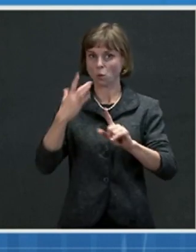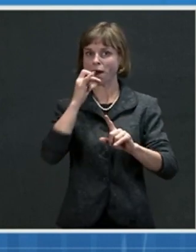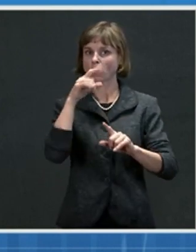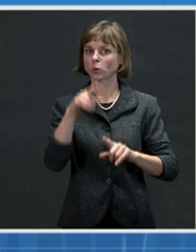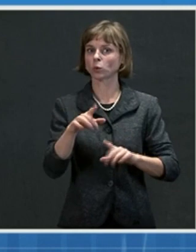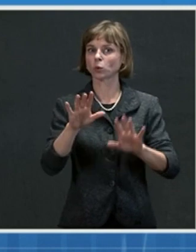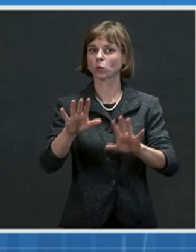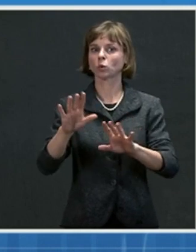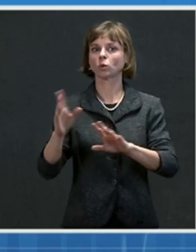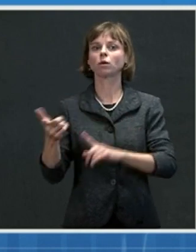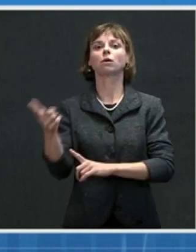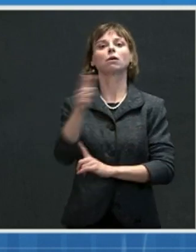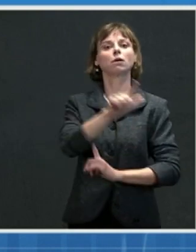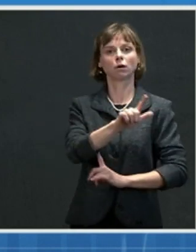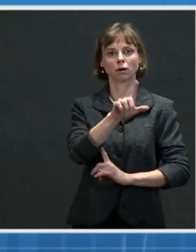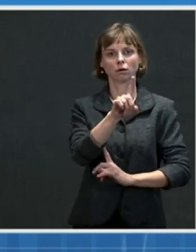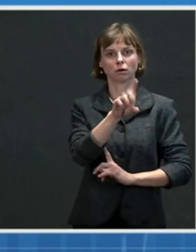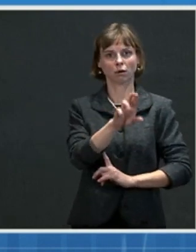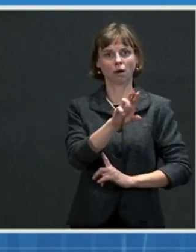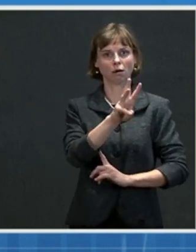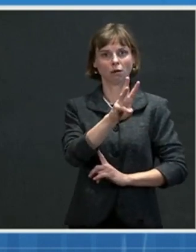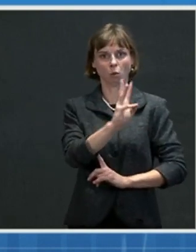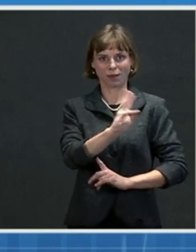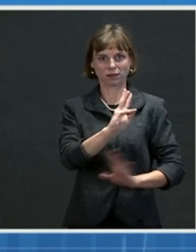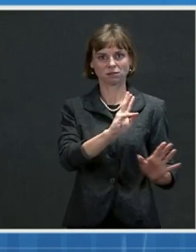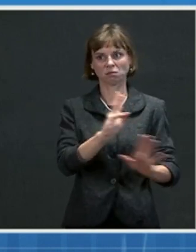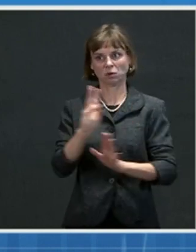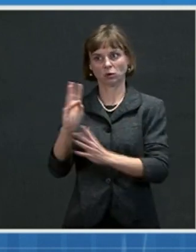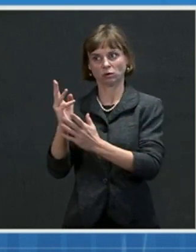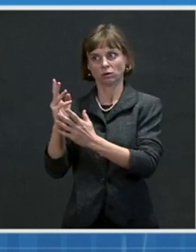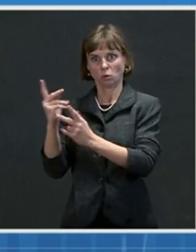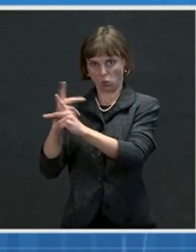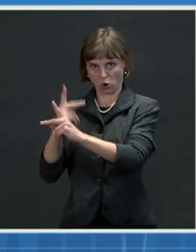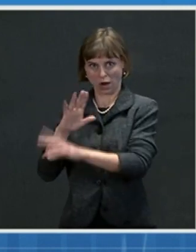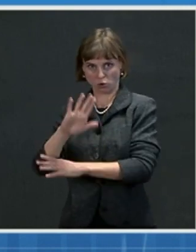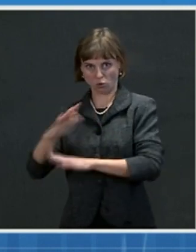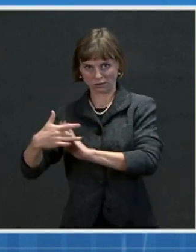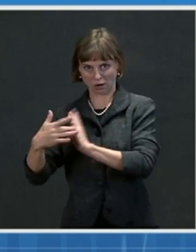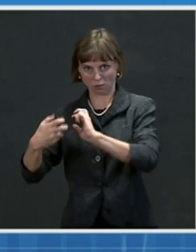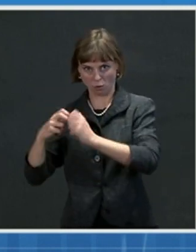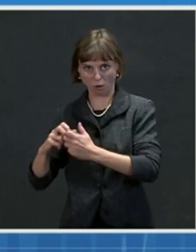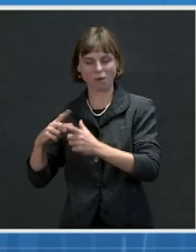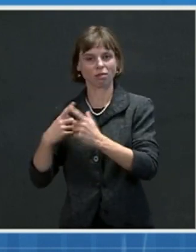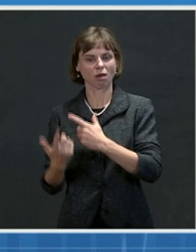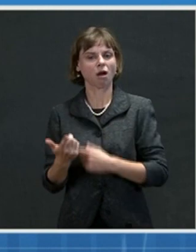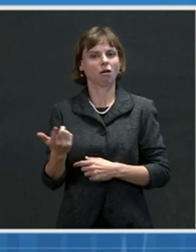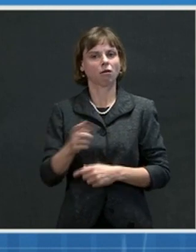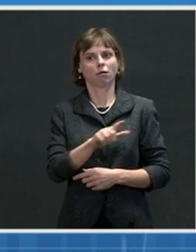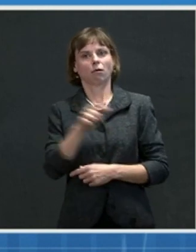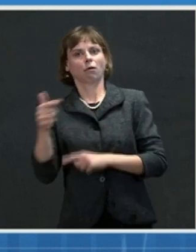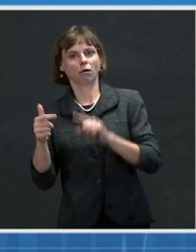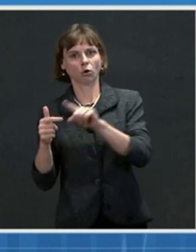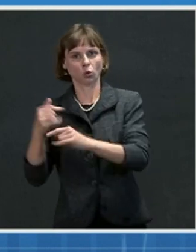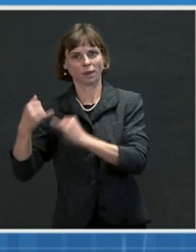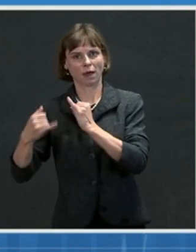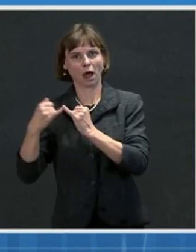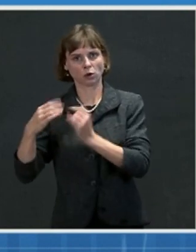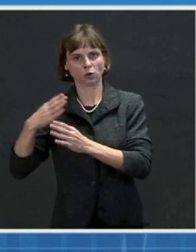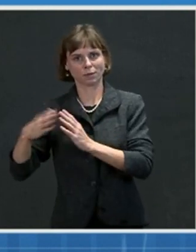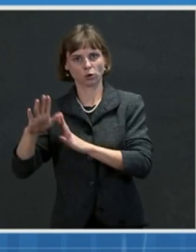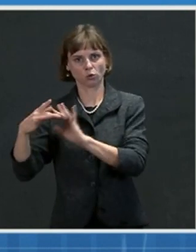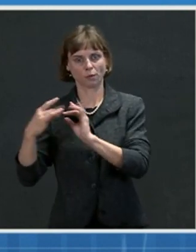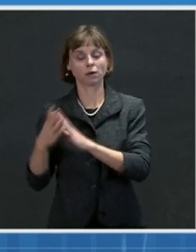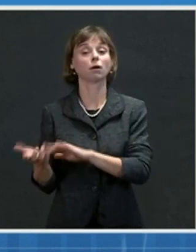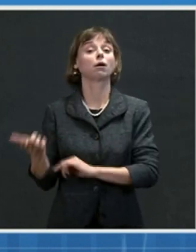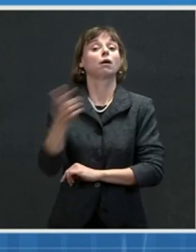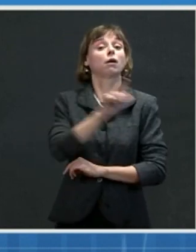go to Dr. Walensky, sort through those technical difficulties. We'll come back to you at the end for you to complete your remarks. So let's go to